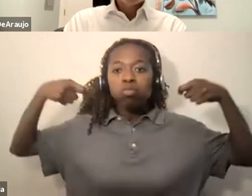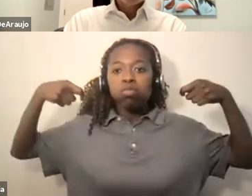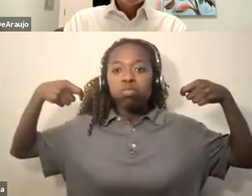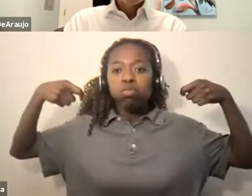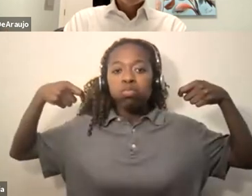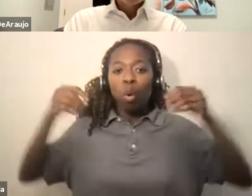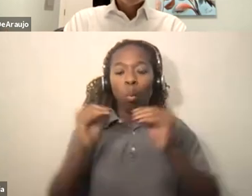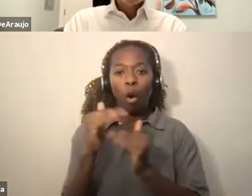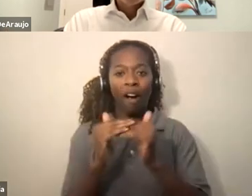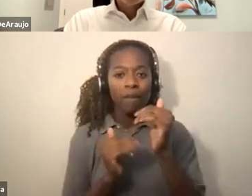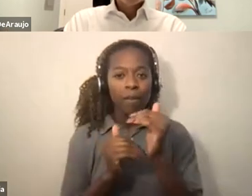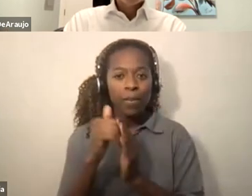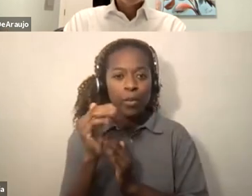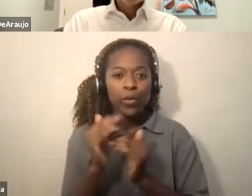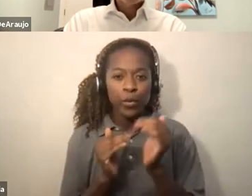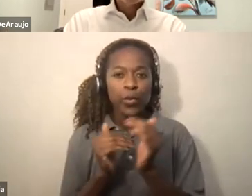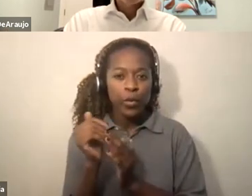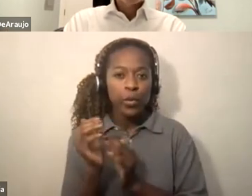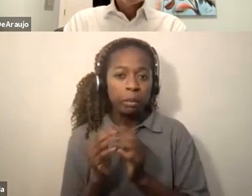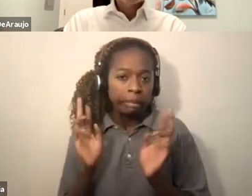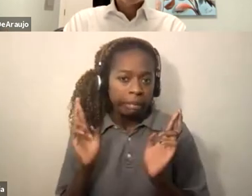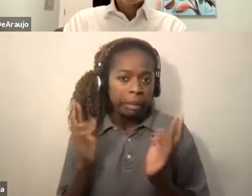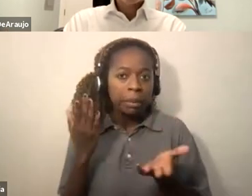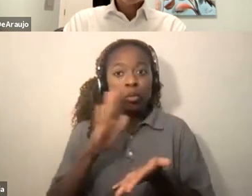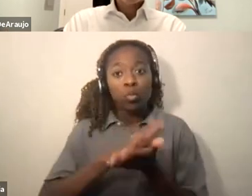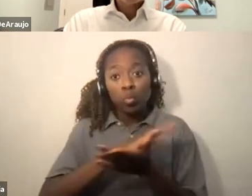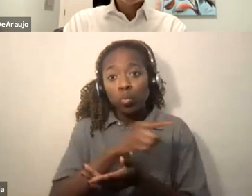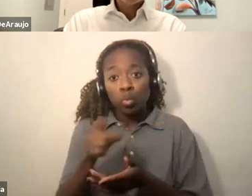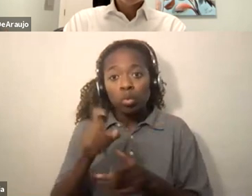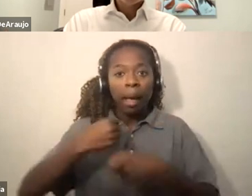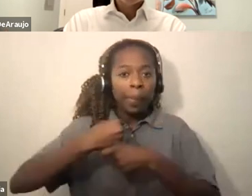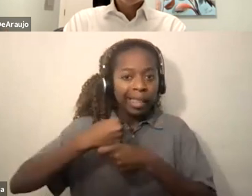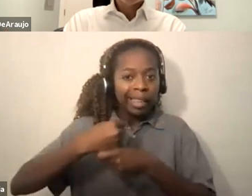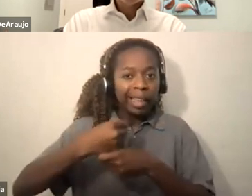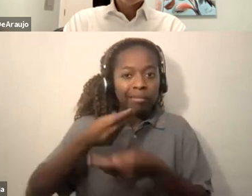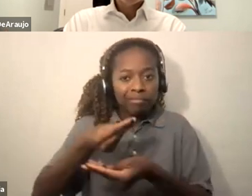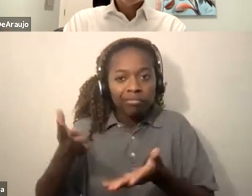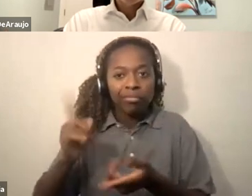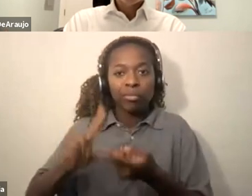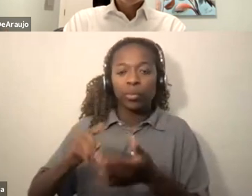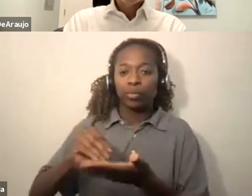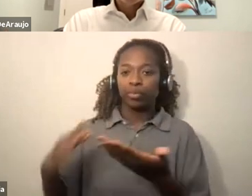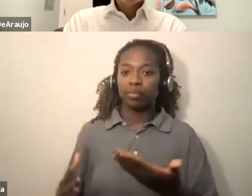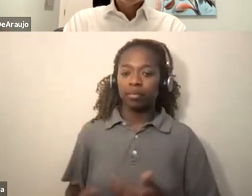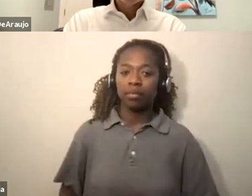make mask wearing a little bit more comfortable for some of our students so